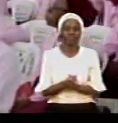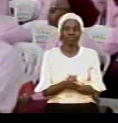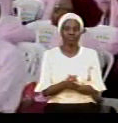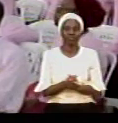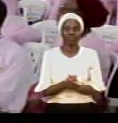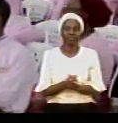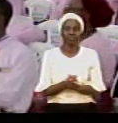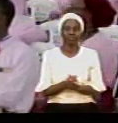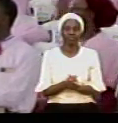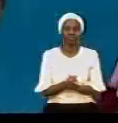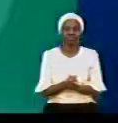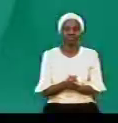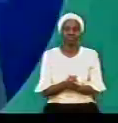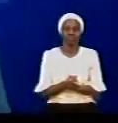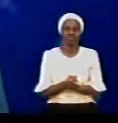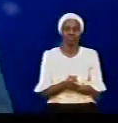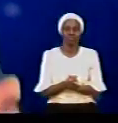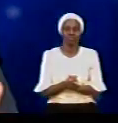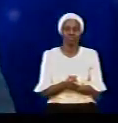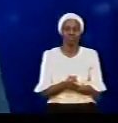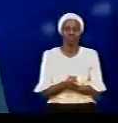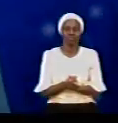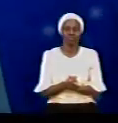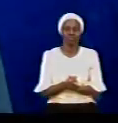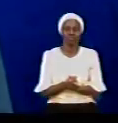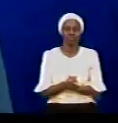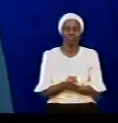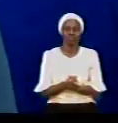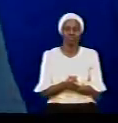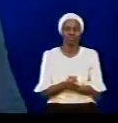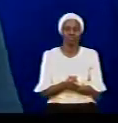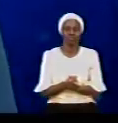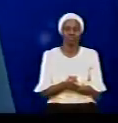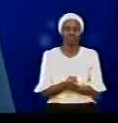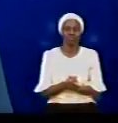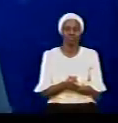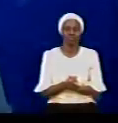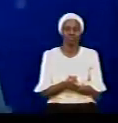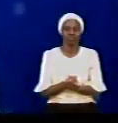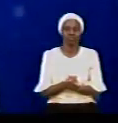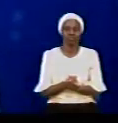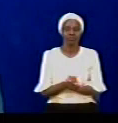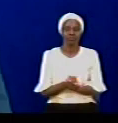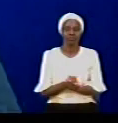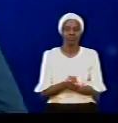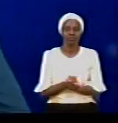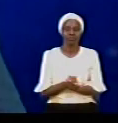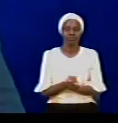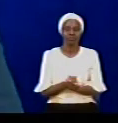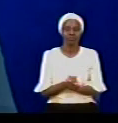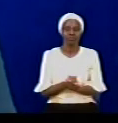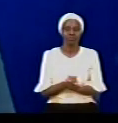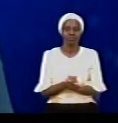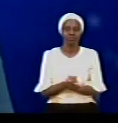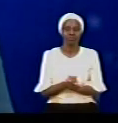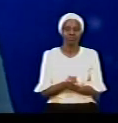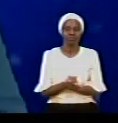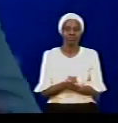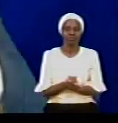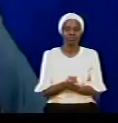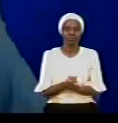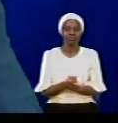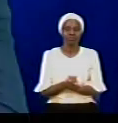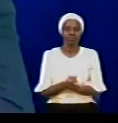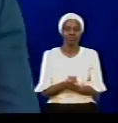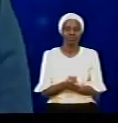Mighty God is spoken of as the one who giveth songs in the night. Songs in the night, songs through our most difficult days, and